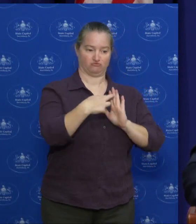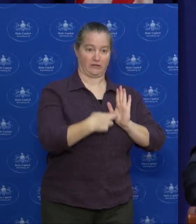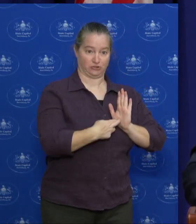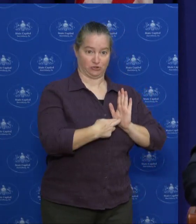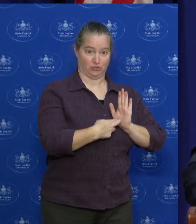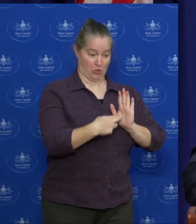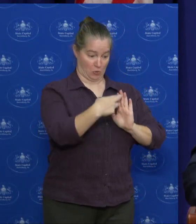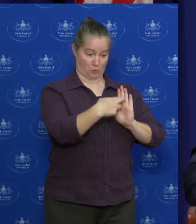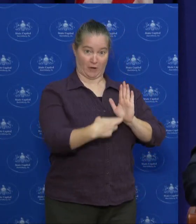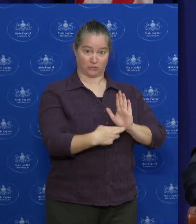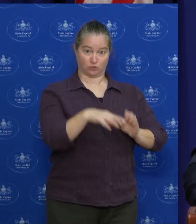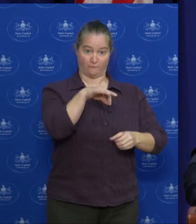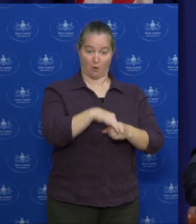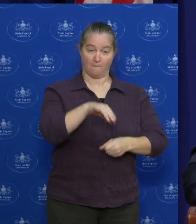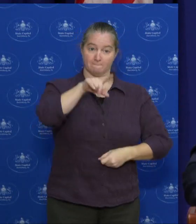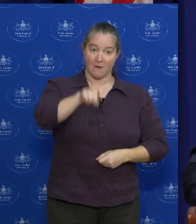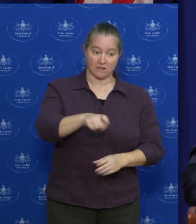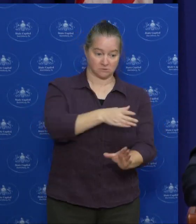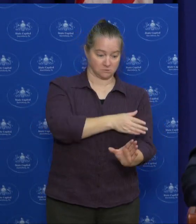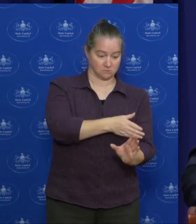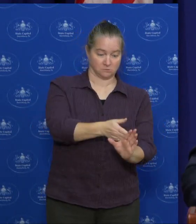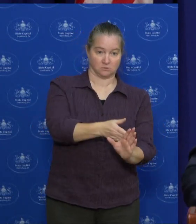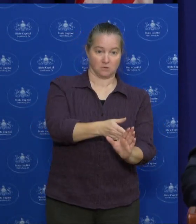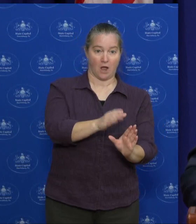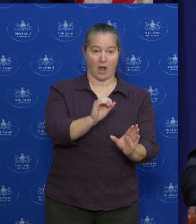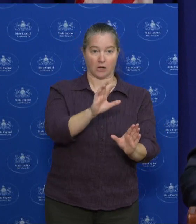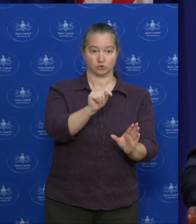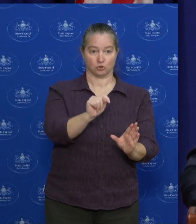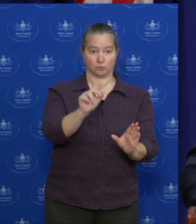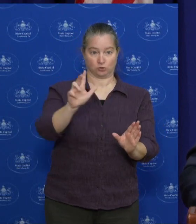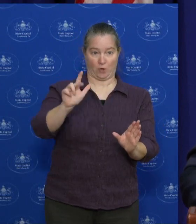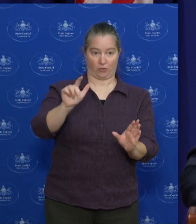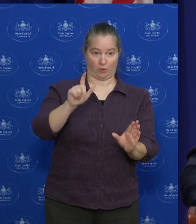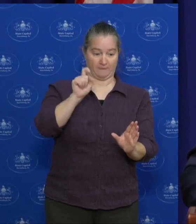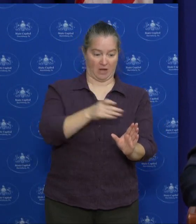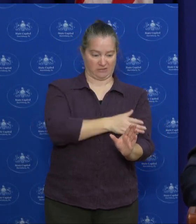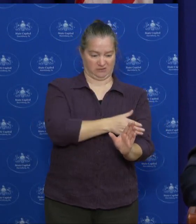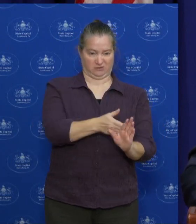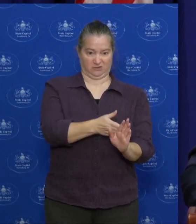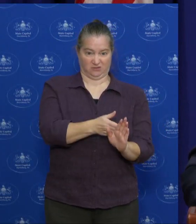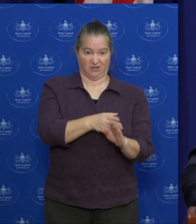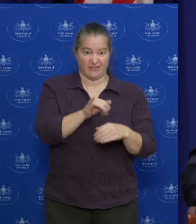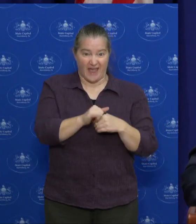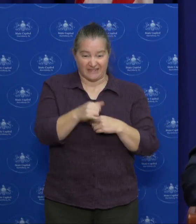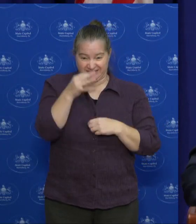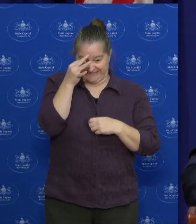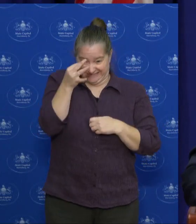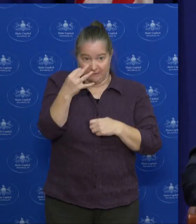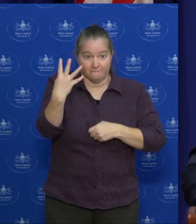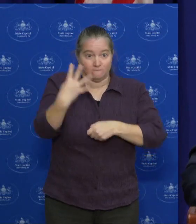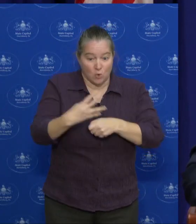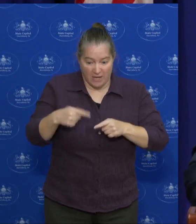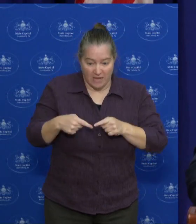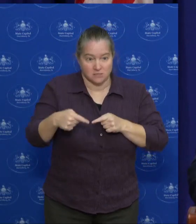to vote in this upcoming election is October 23rd, which is only 4 days away.